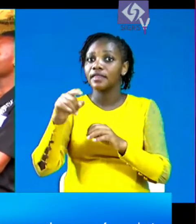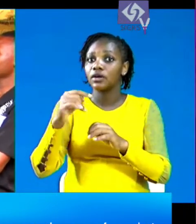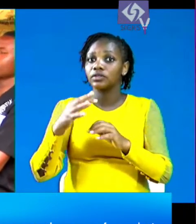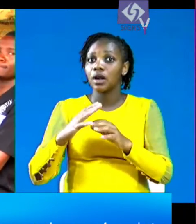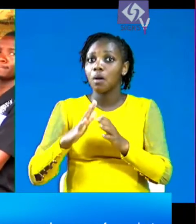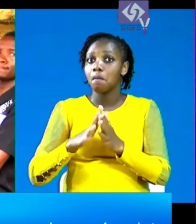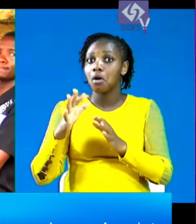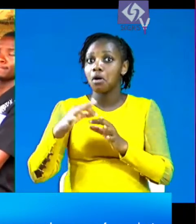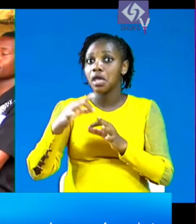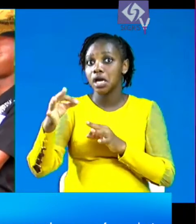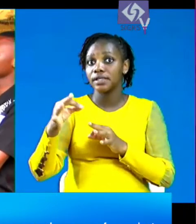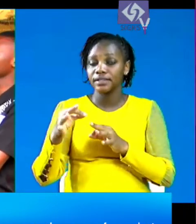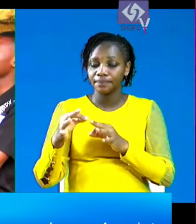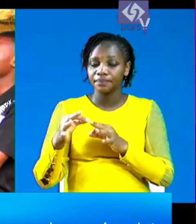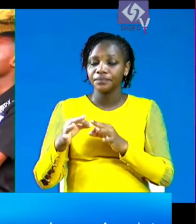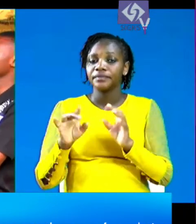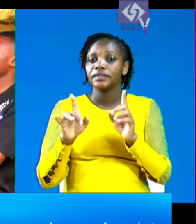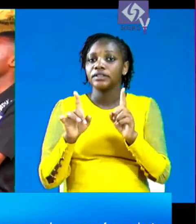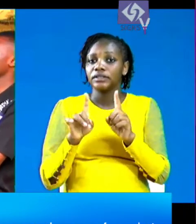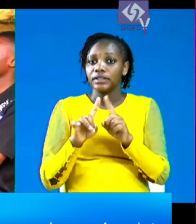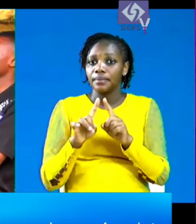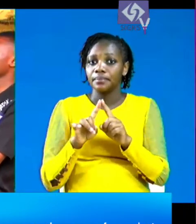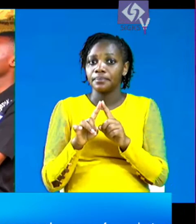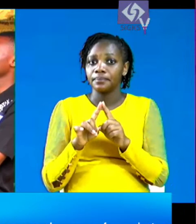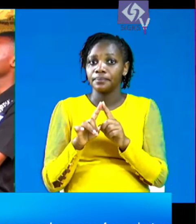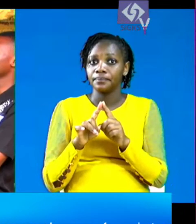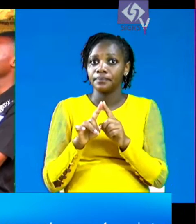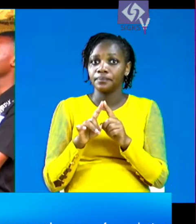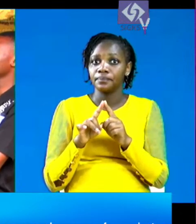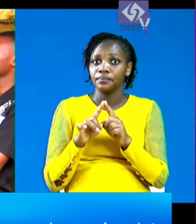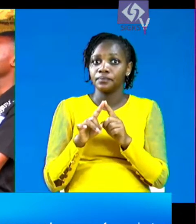production. And since that directive, the